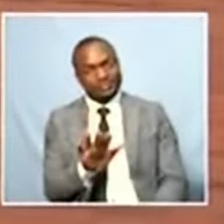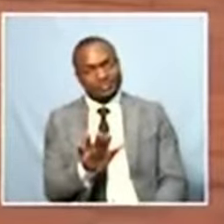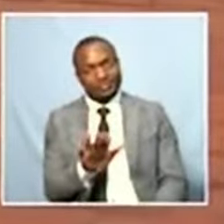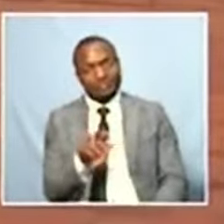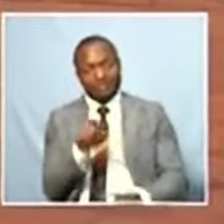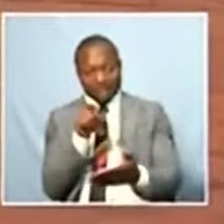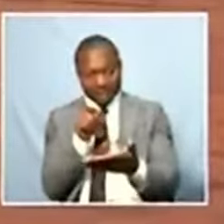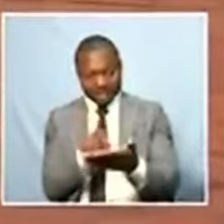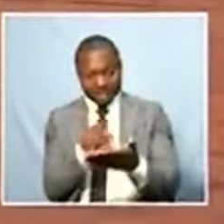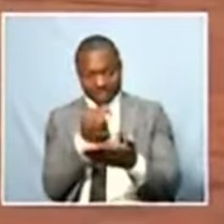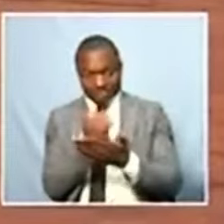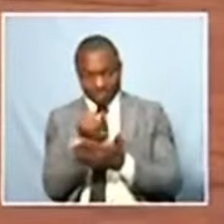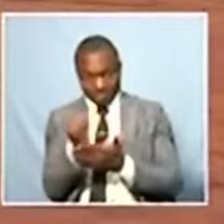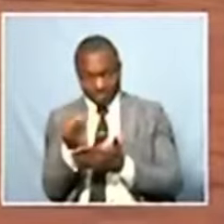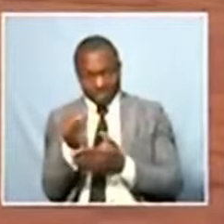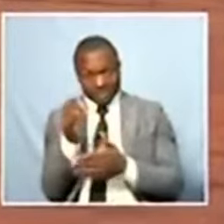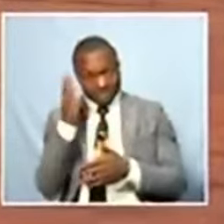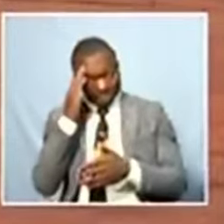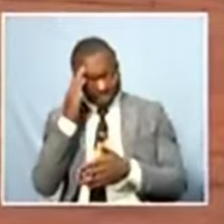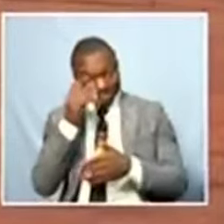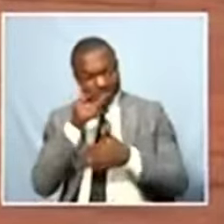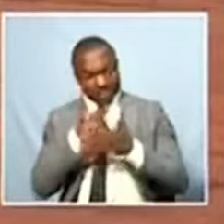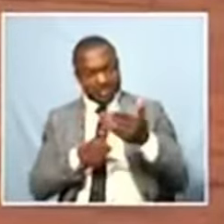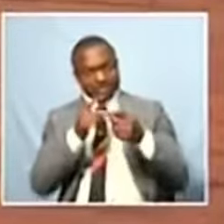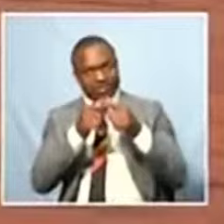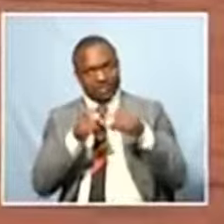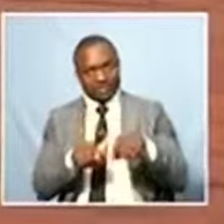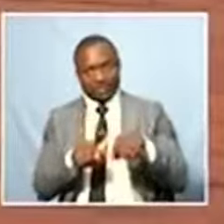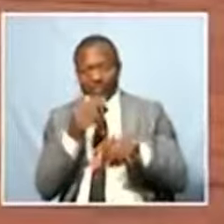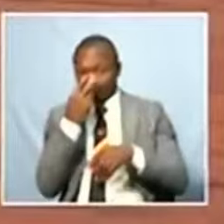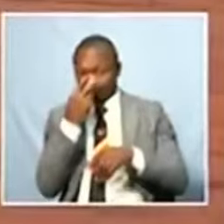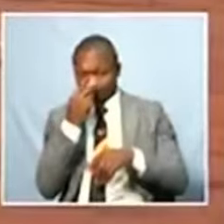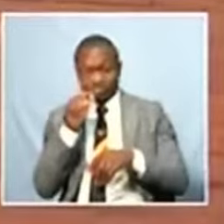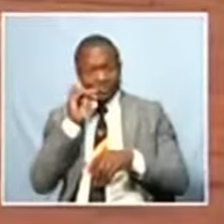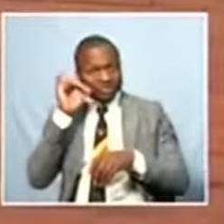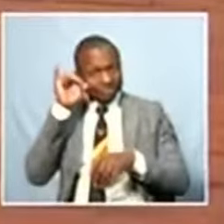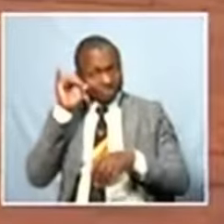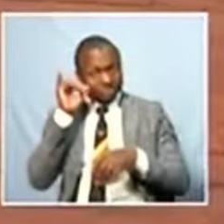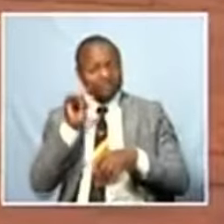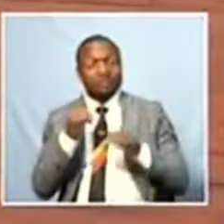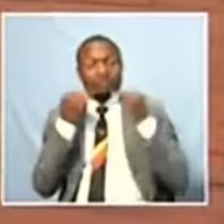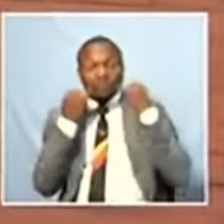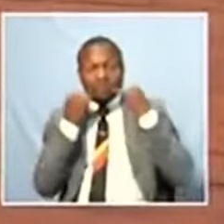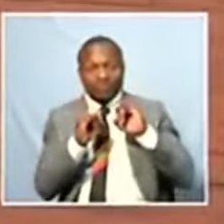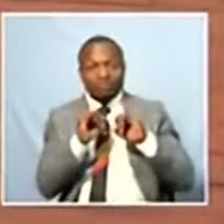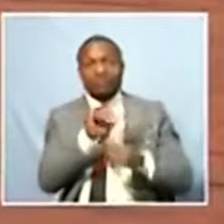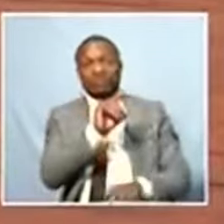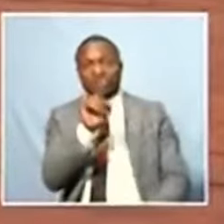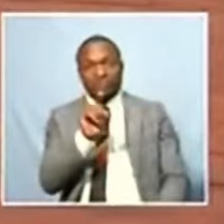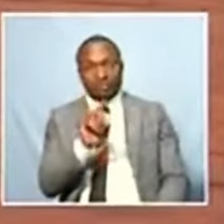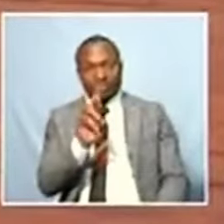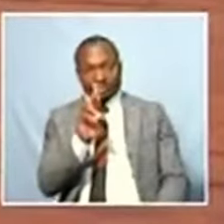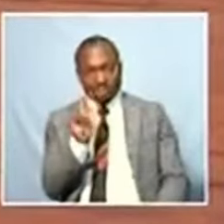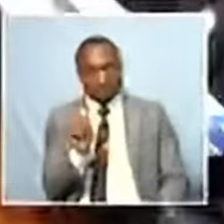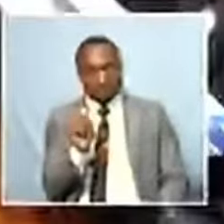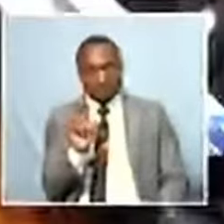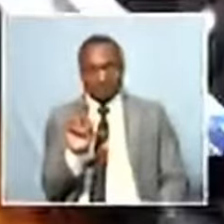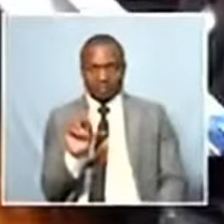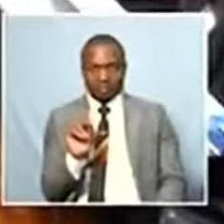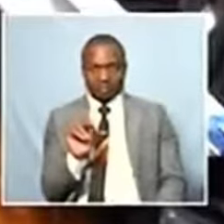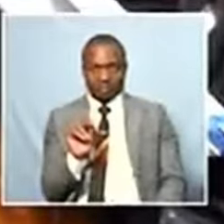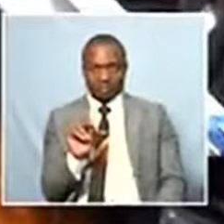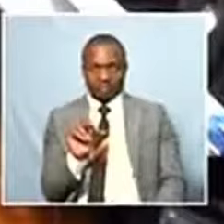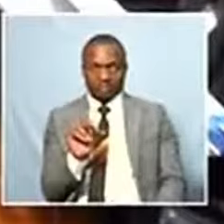this issue, you know what is actually happening is very funny. Yesterday we were telling ZRA. What is